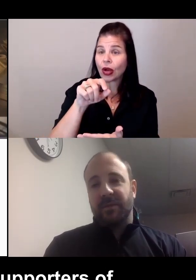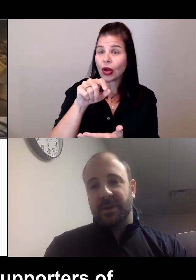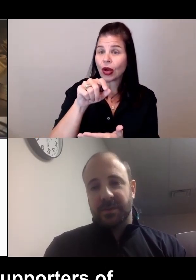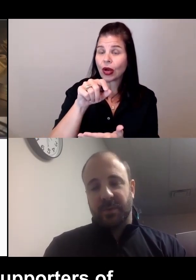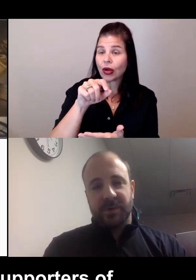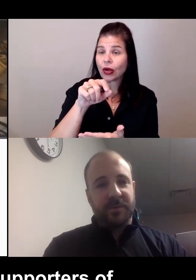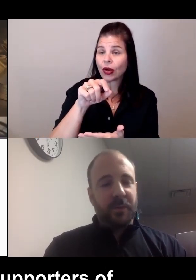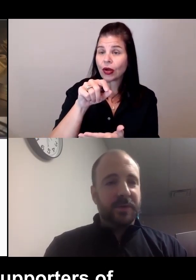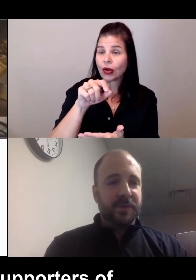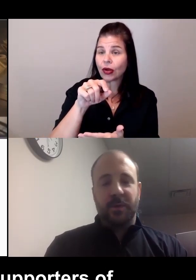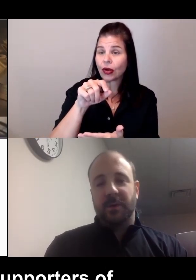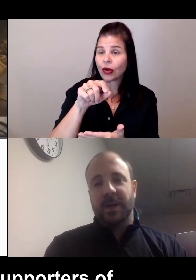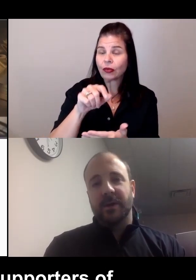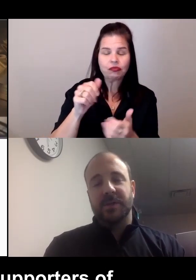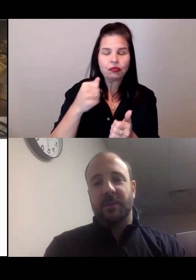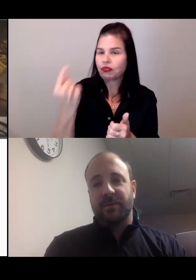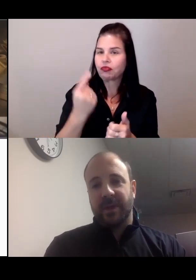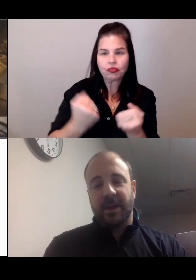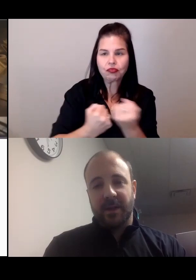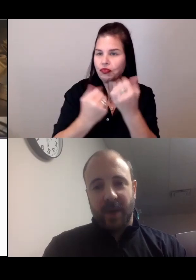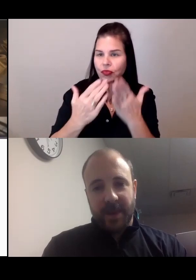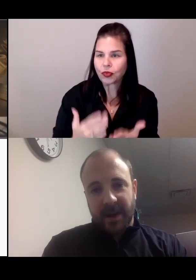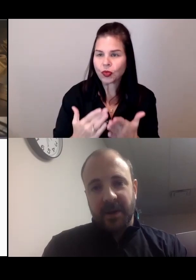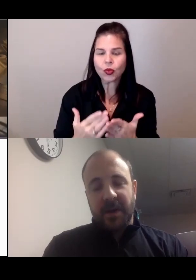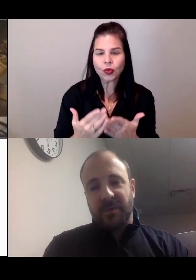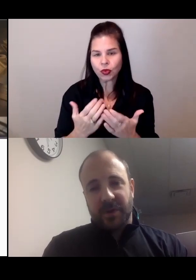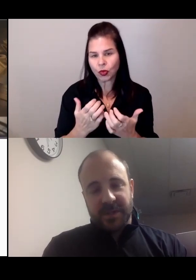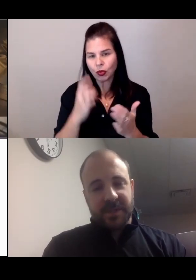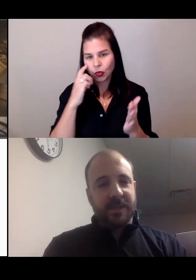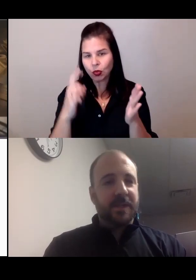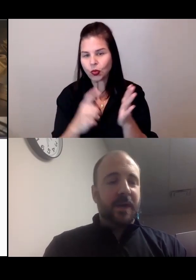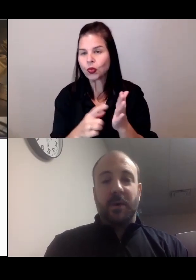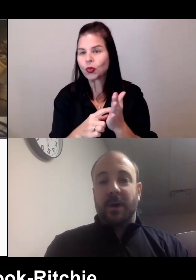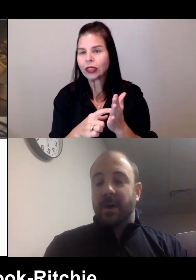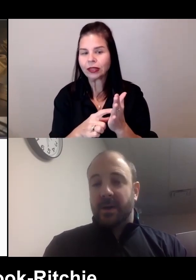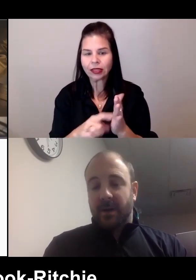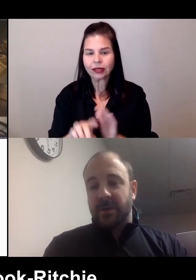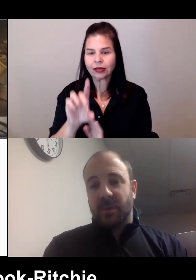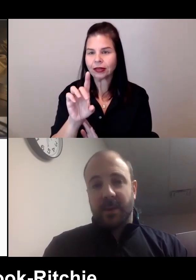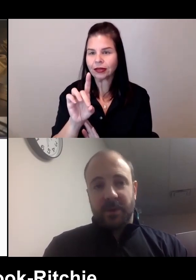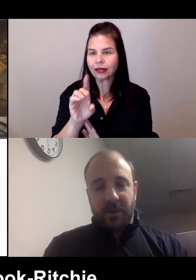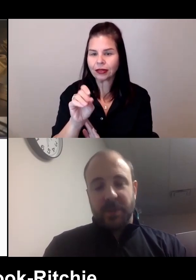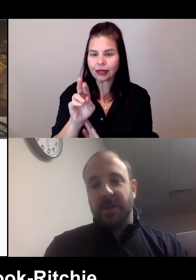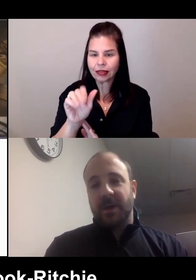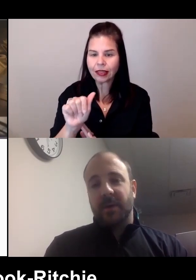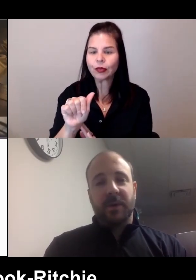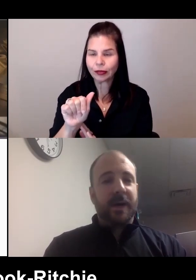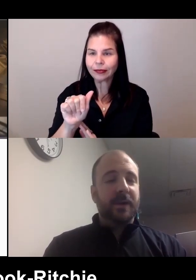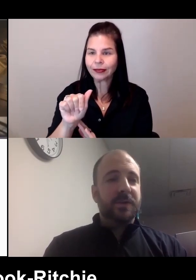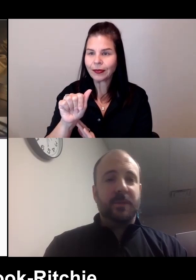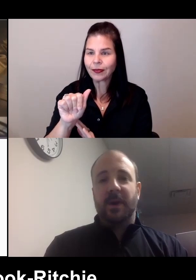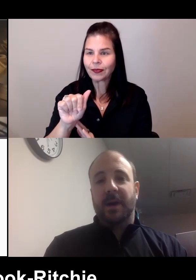been unfailing supporters of what we do. So I want to acknowledge Deborah Flynn and Heather Robinette for their assistance. I want to acknowledge Robin Cook-Ritchie. I